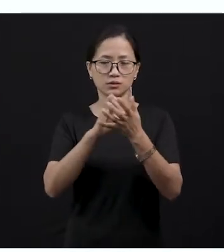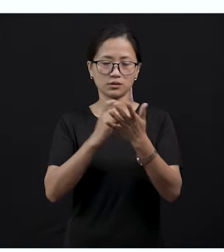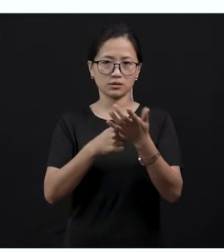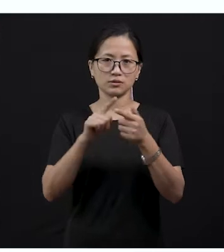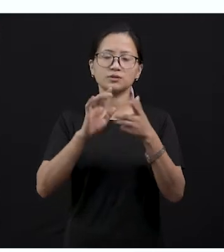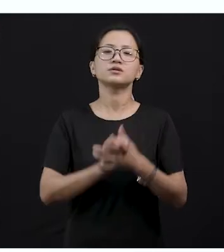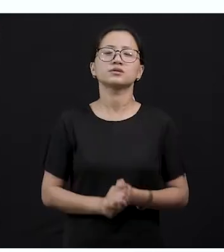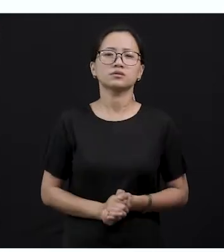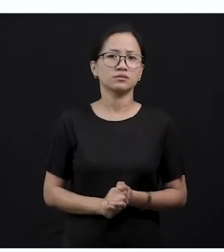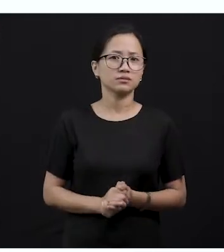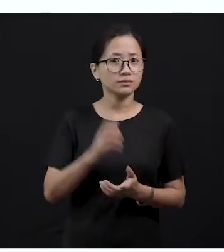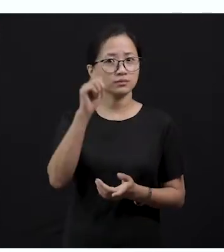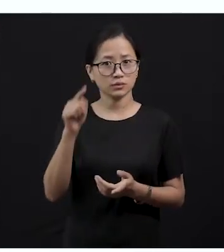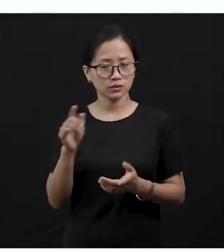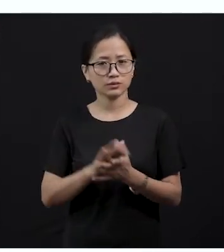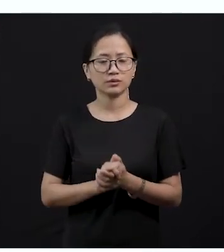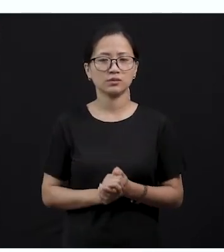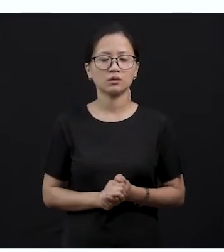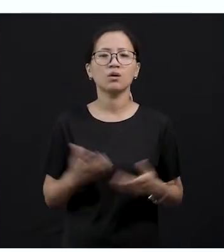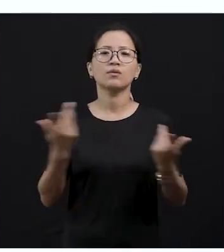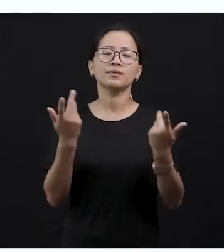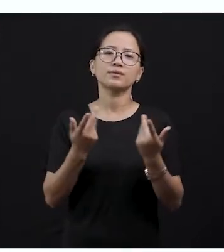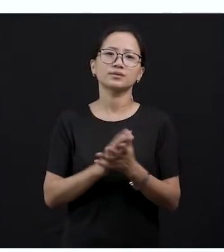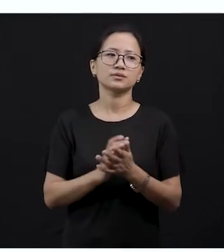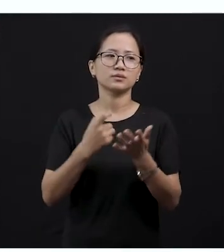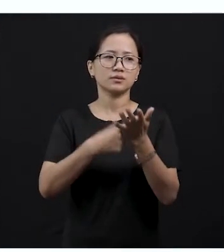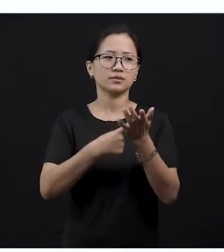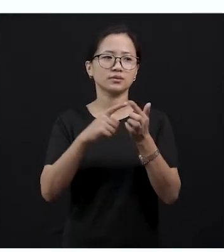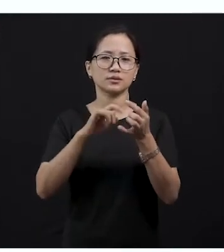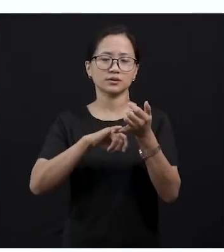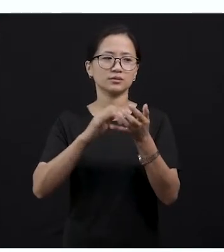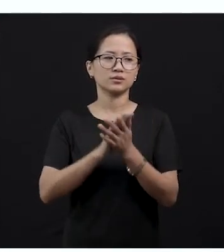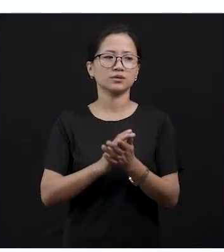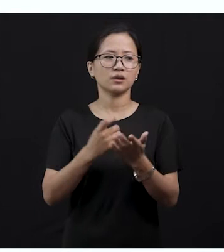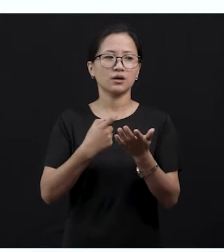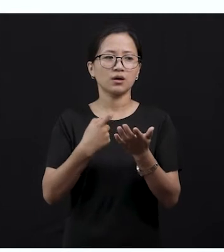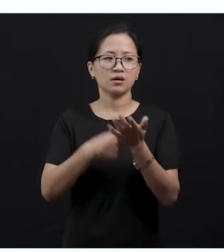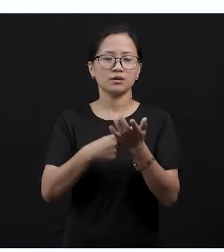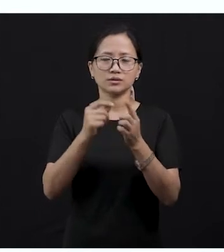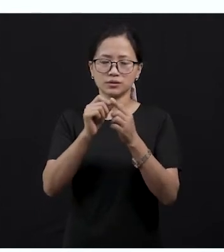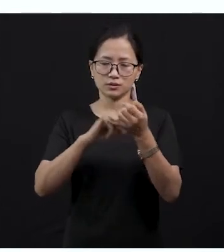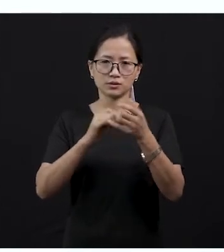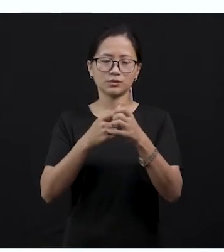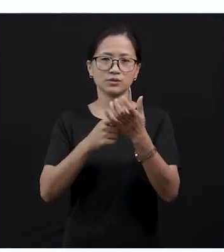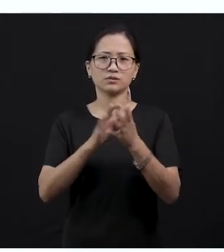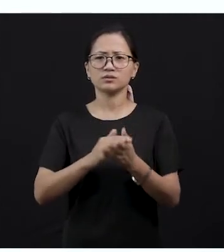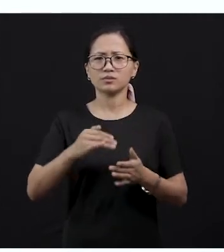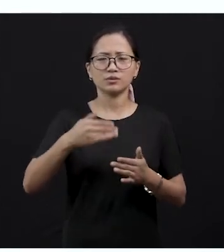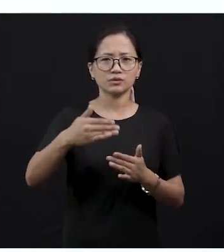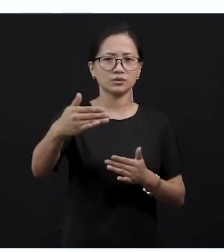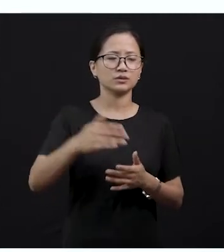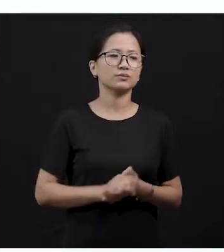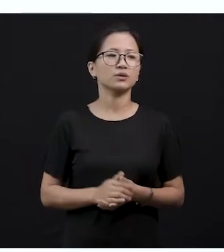may be knowing, some of you may not know. So let me tell you what is respiration. Respiration means it is the process